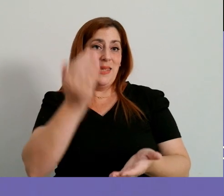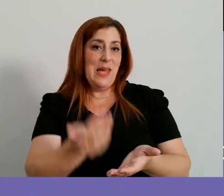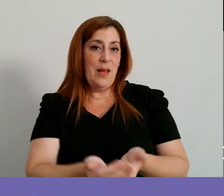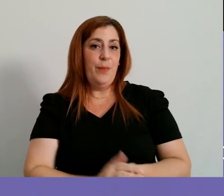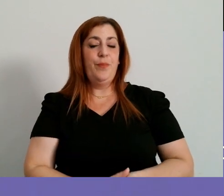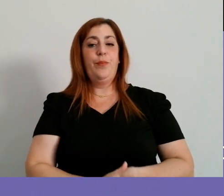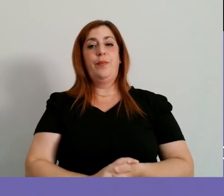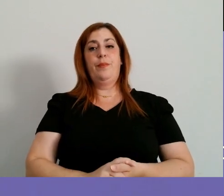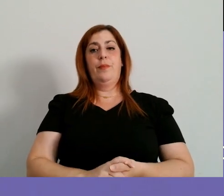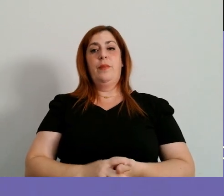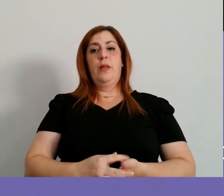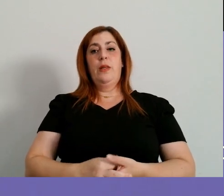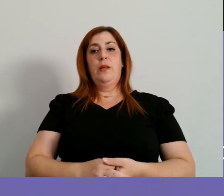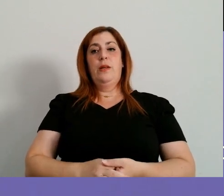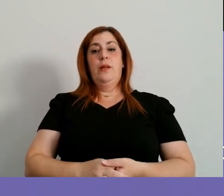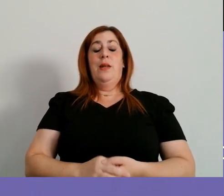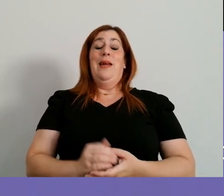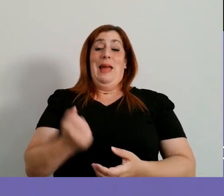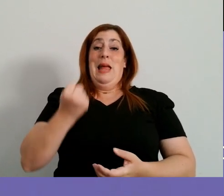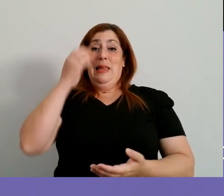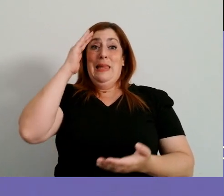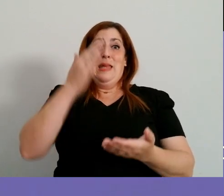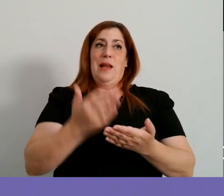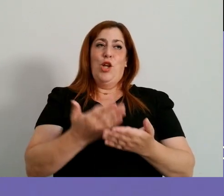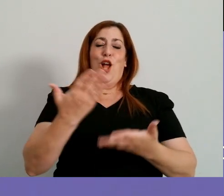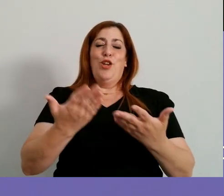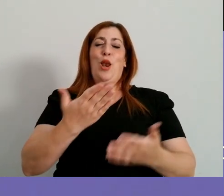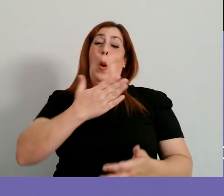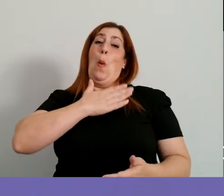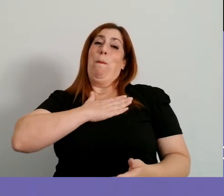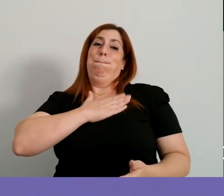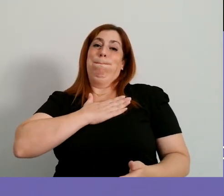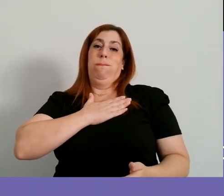Healthcare. Healthcare is quite one that's close to my heart.